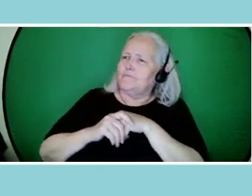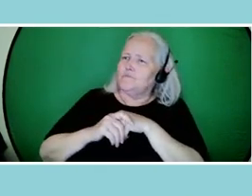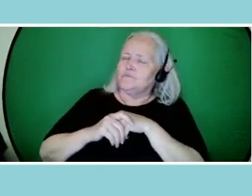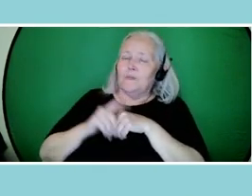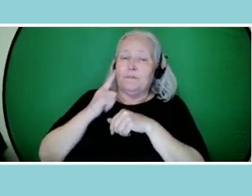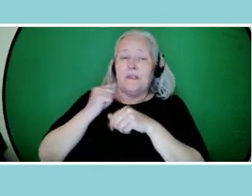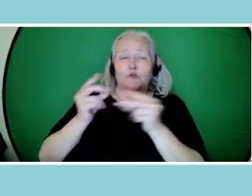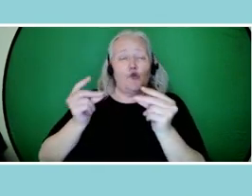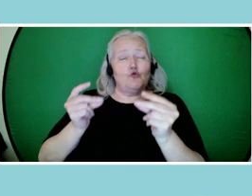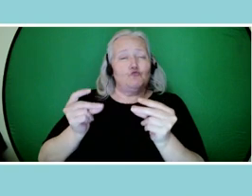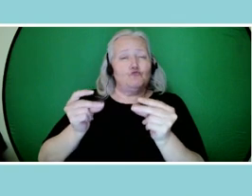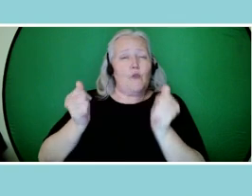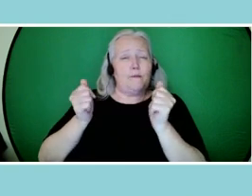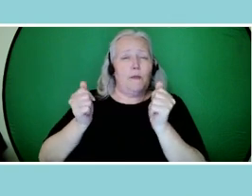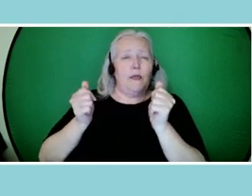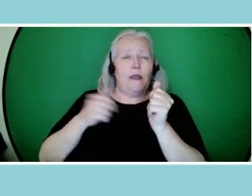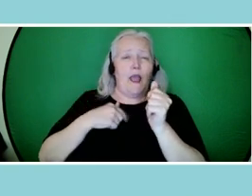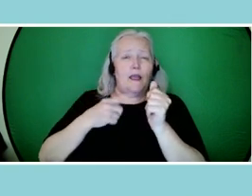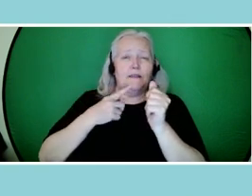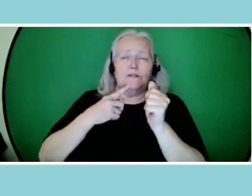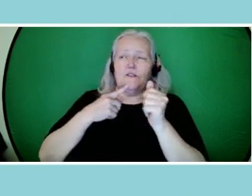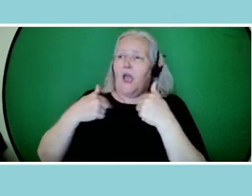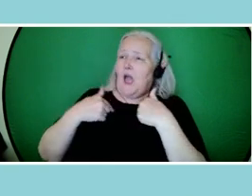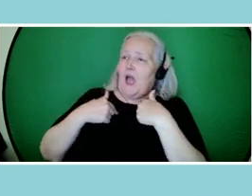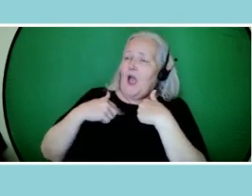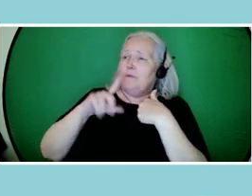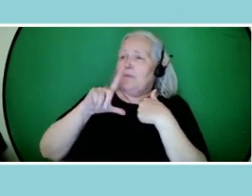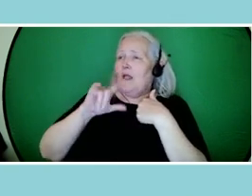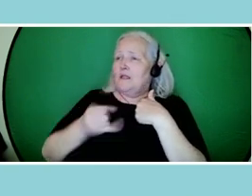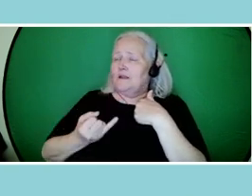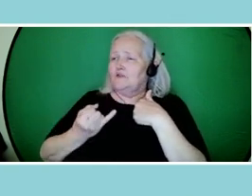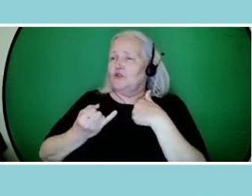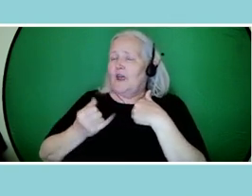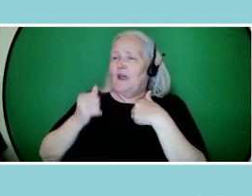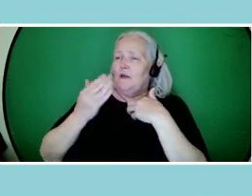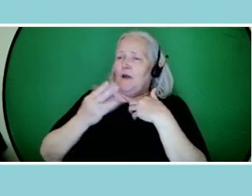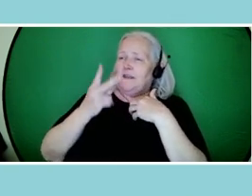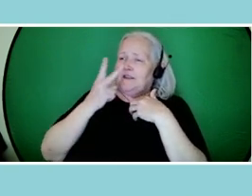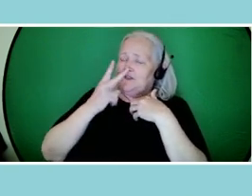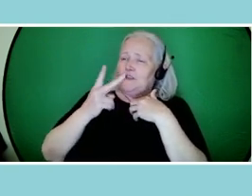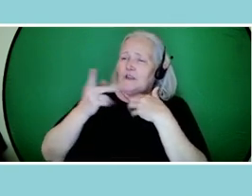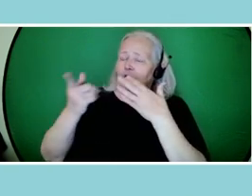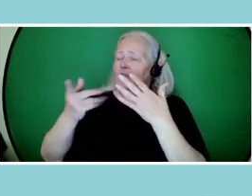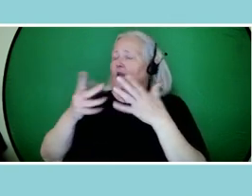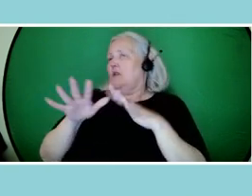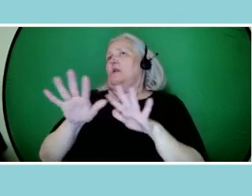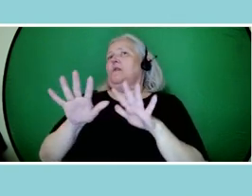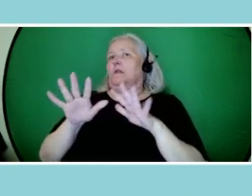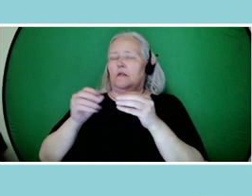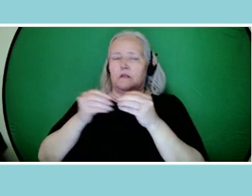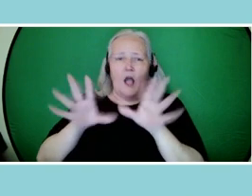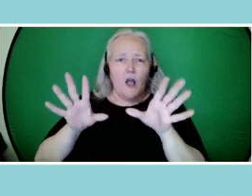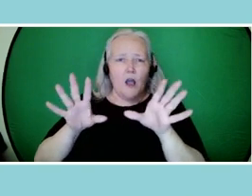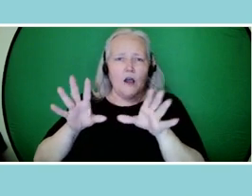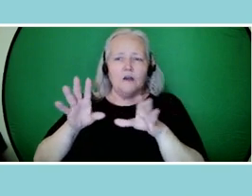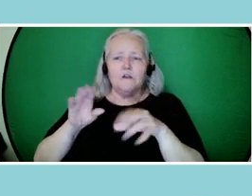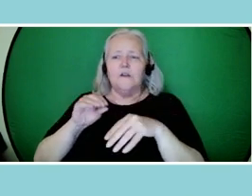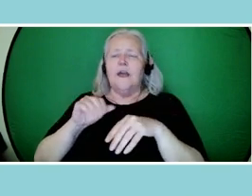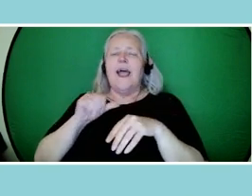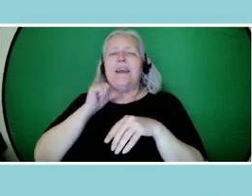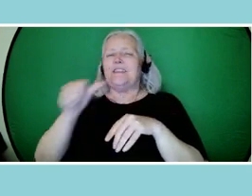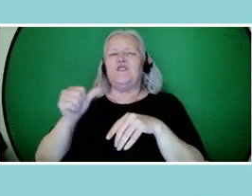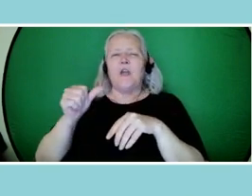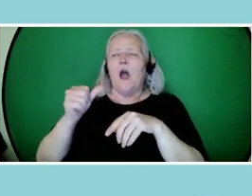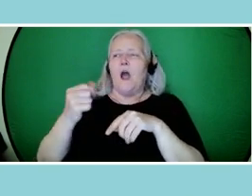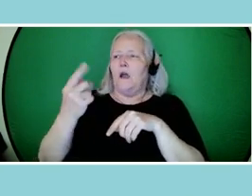LJ, this person is immediately Ross, and there's no more, you know, me versus you. All